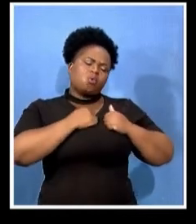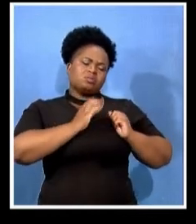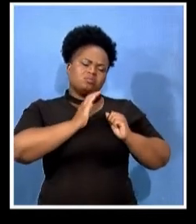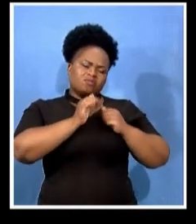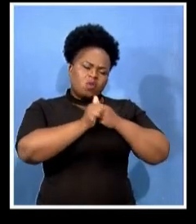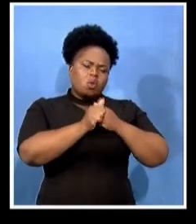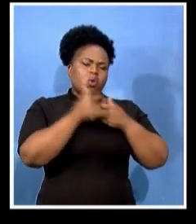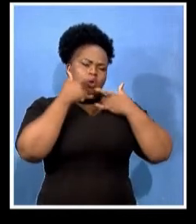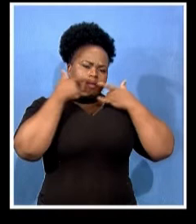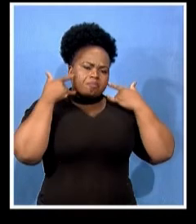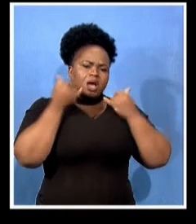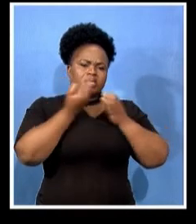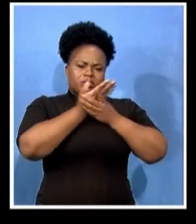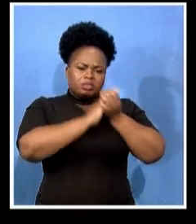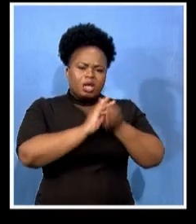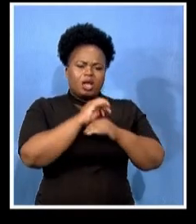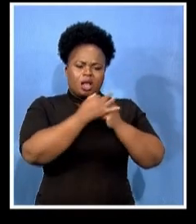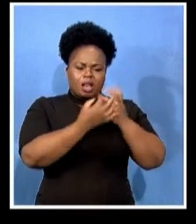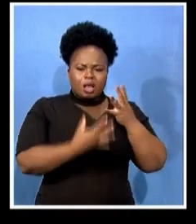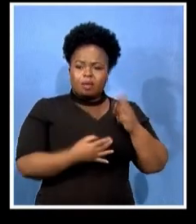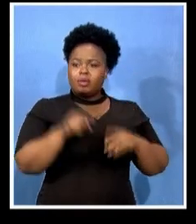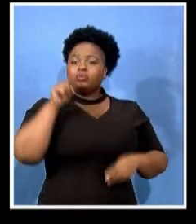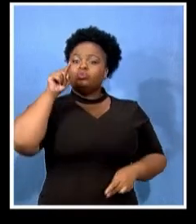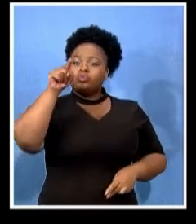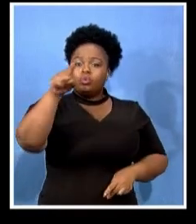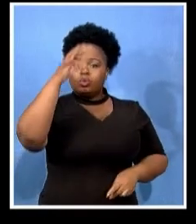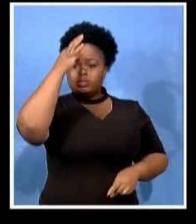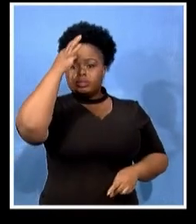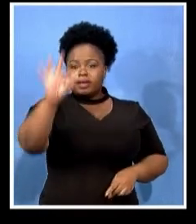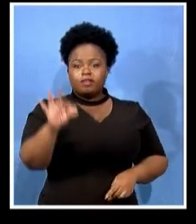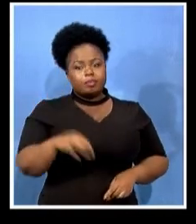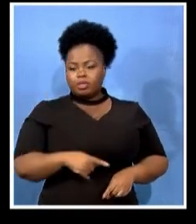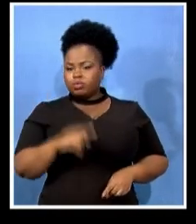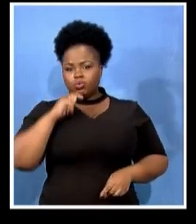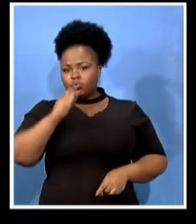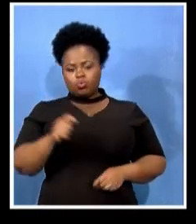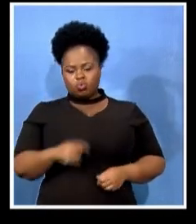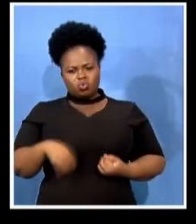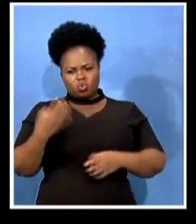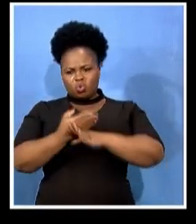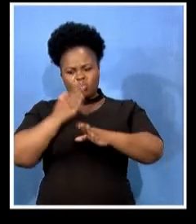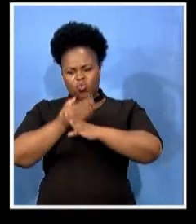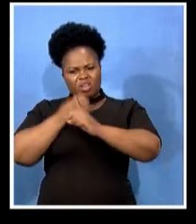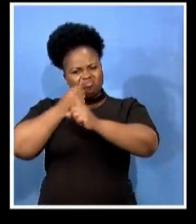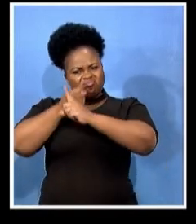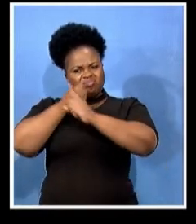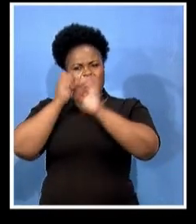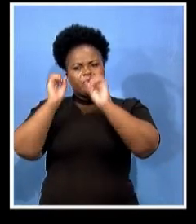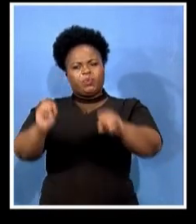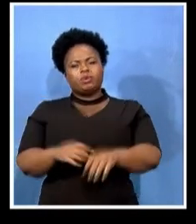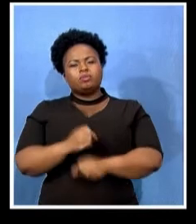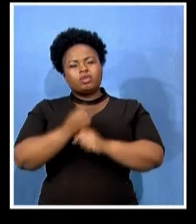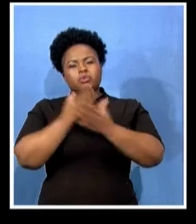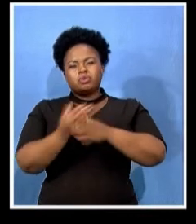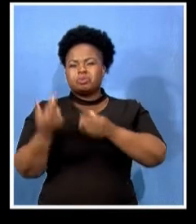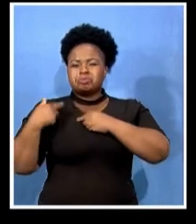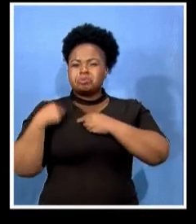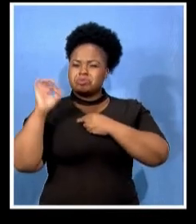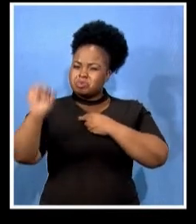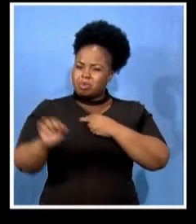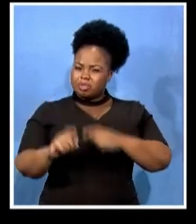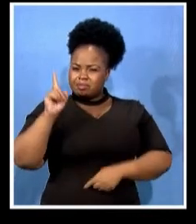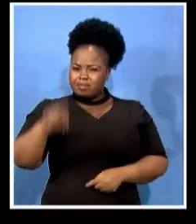as a government, are not pulling up your socks and ensuring that your duty is done efficiently